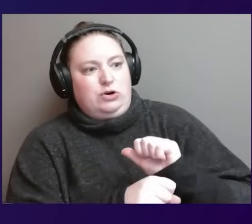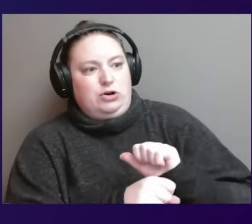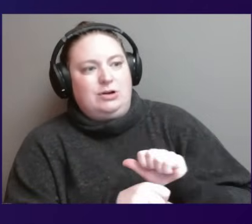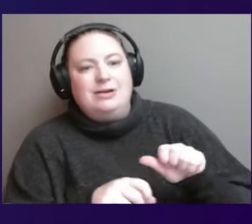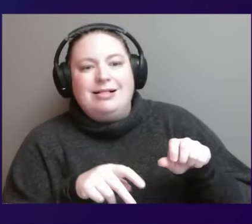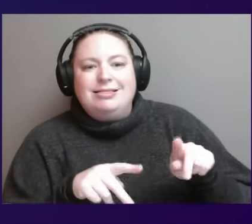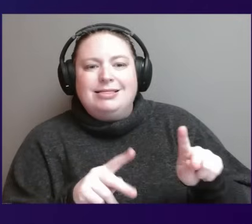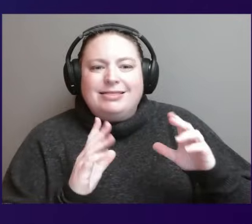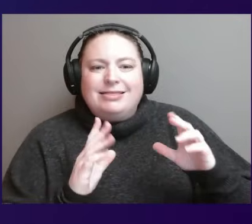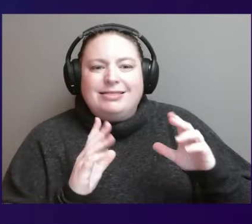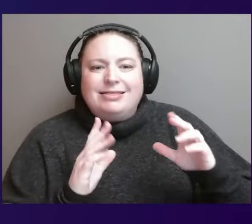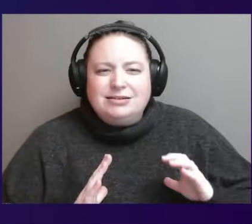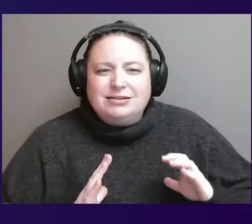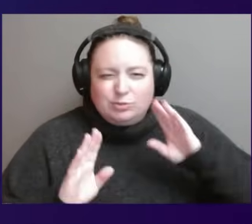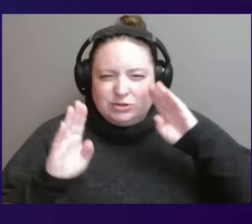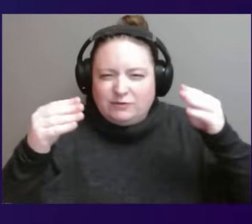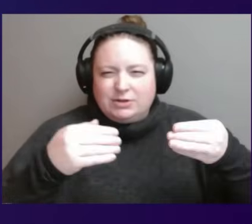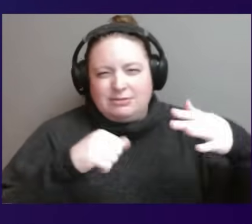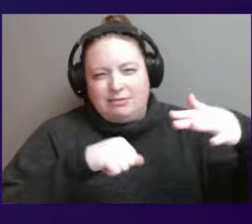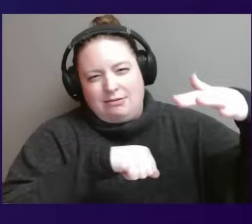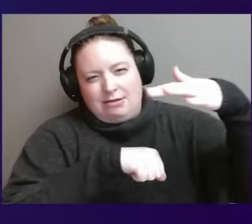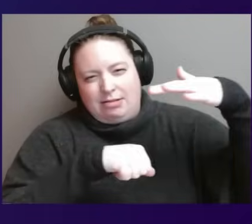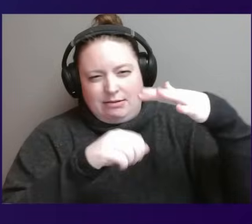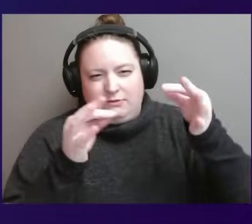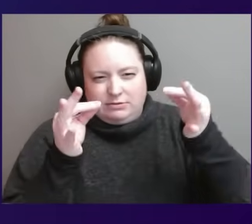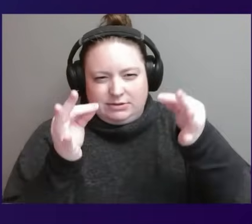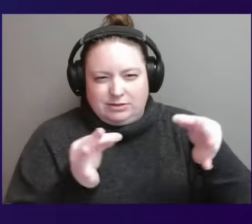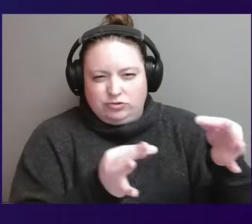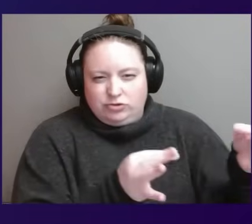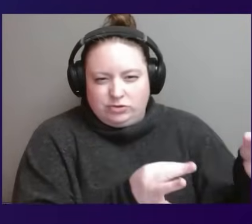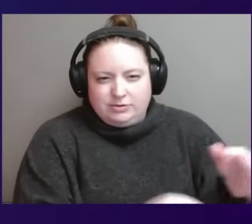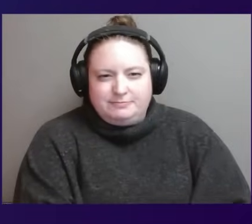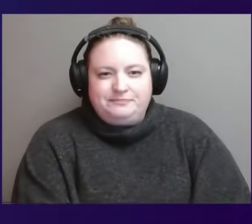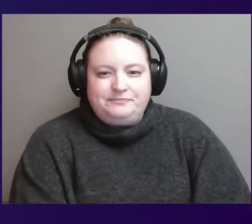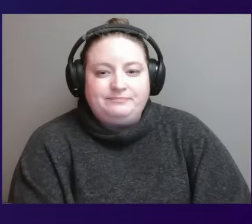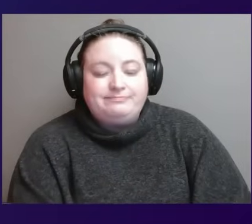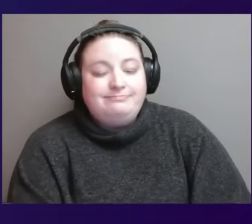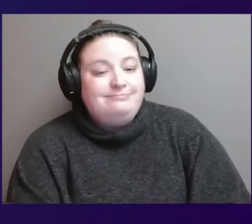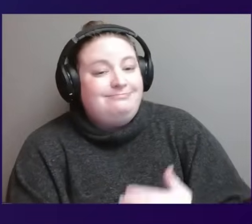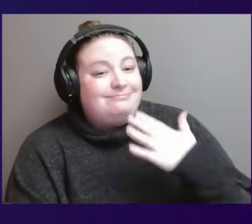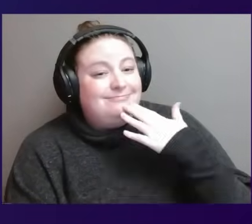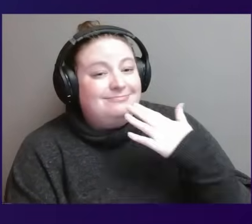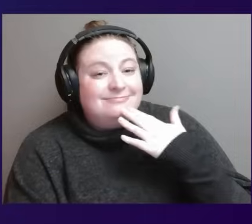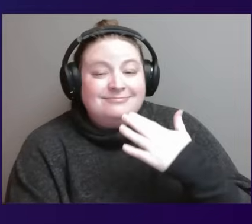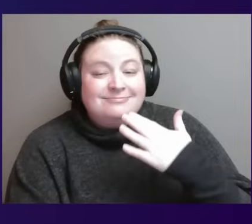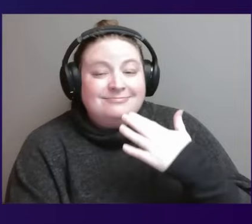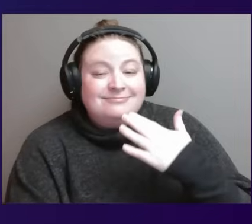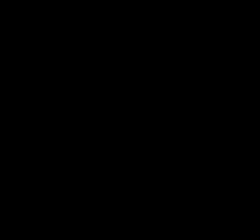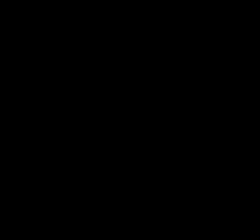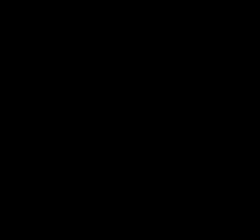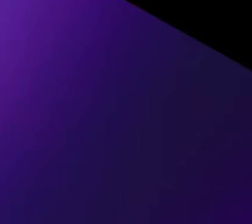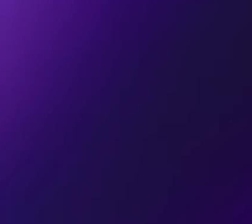these high level decisions. Yeah. Okay. Thanks very much. Thank you very much.